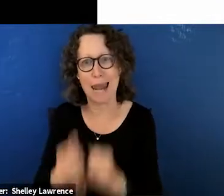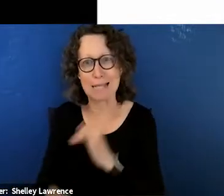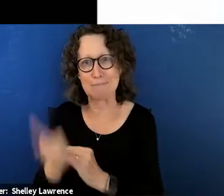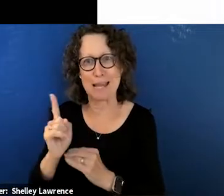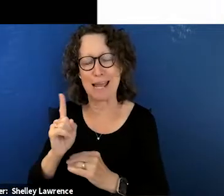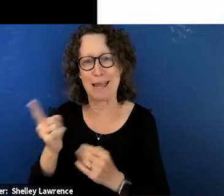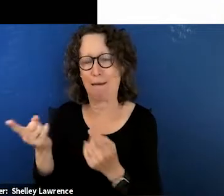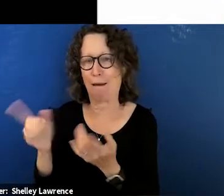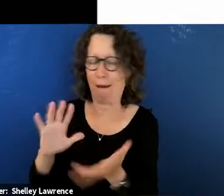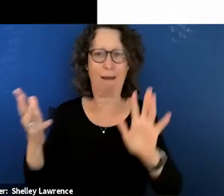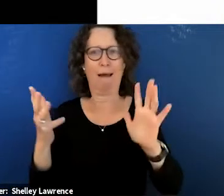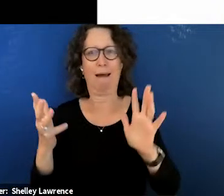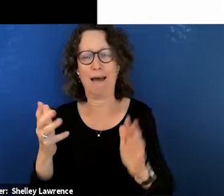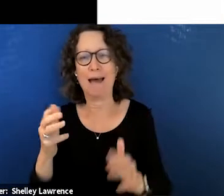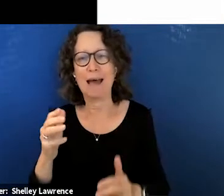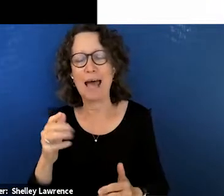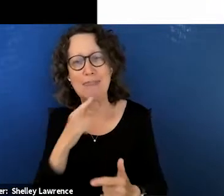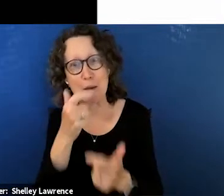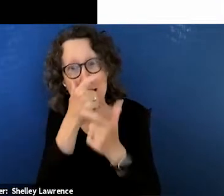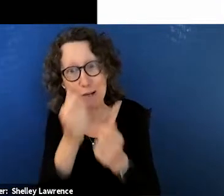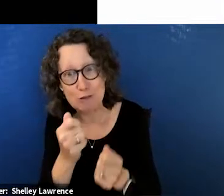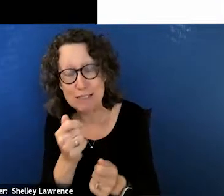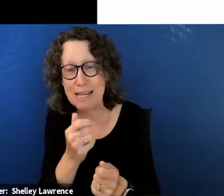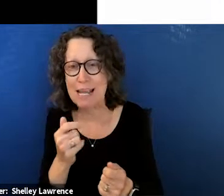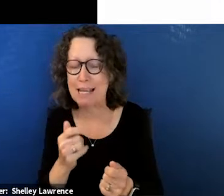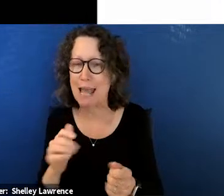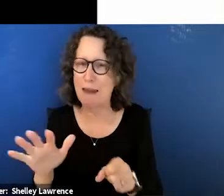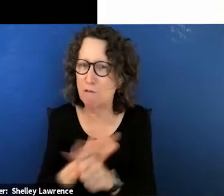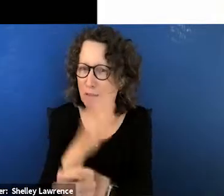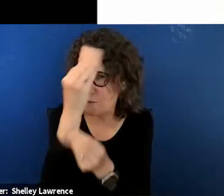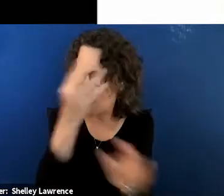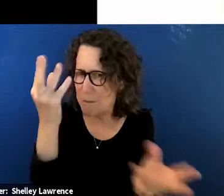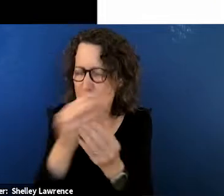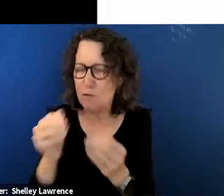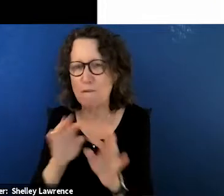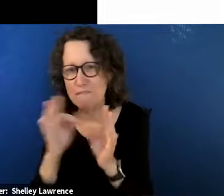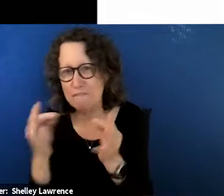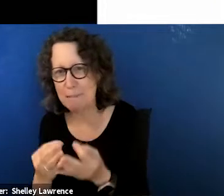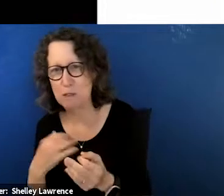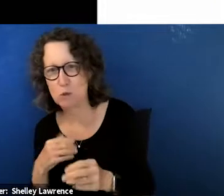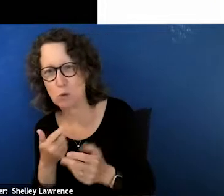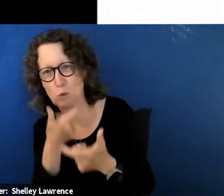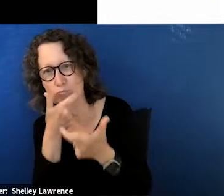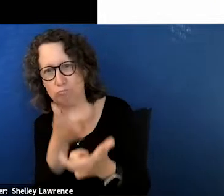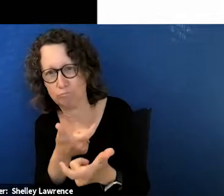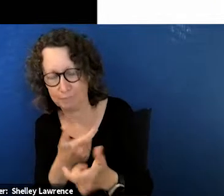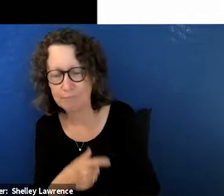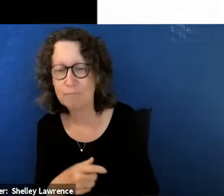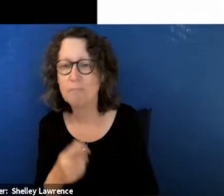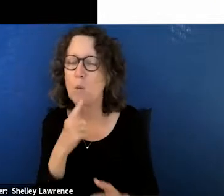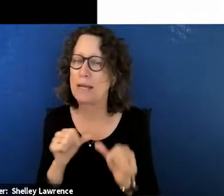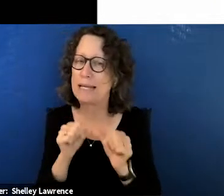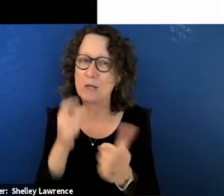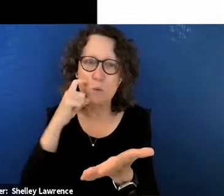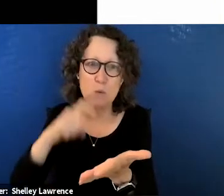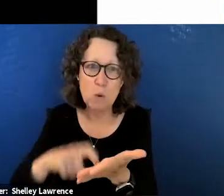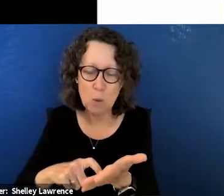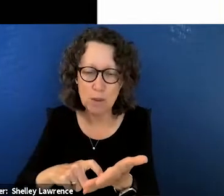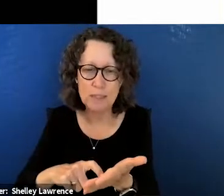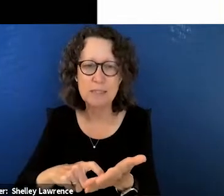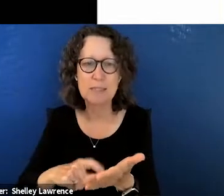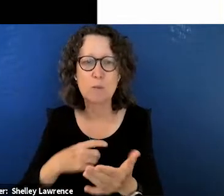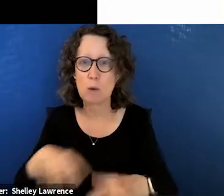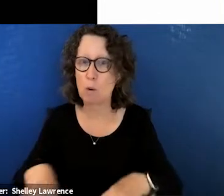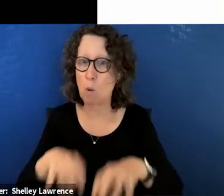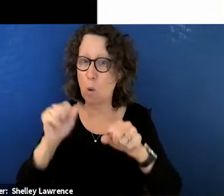moment. The events were interesting and full of information for our families in attendance. We do continue to notice that when we